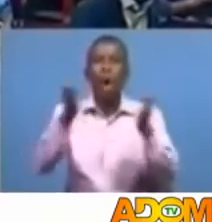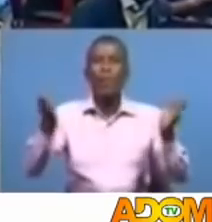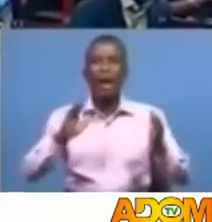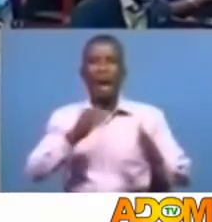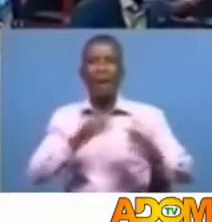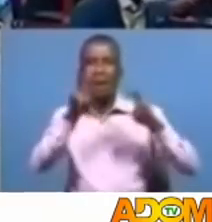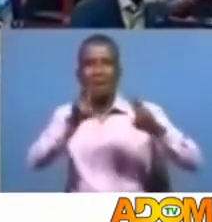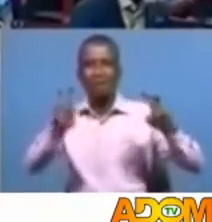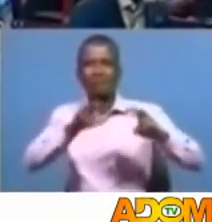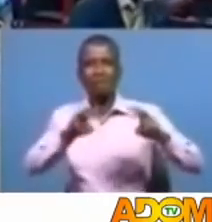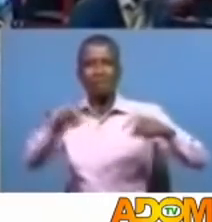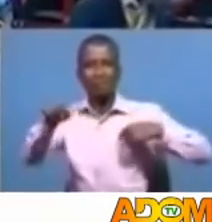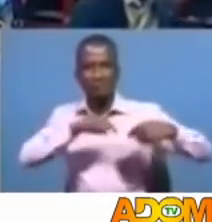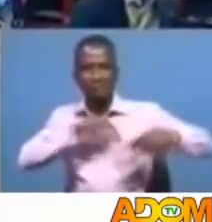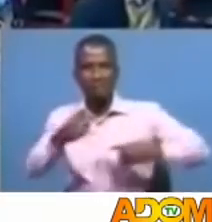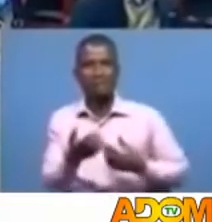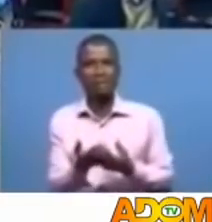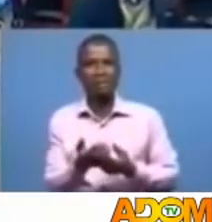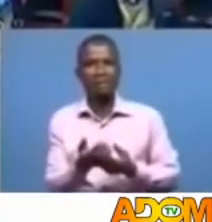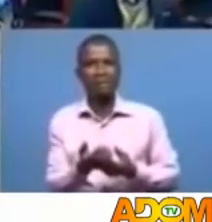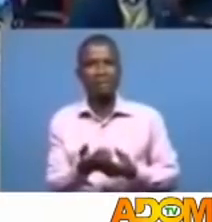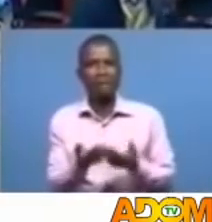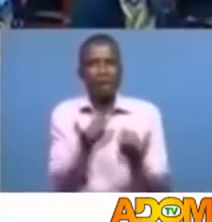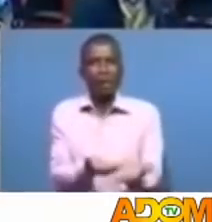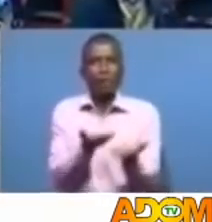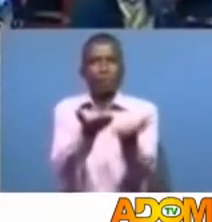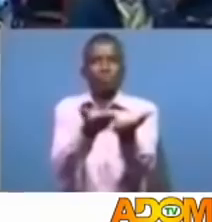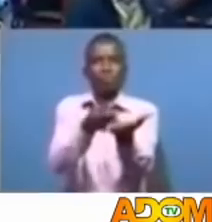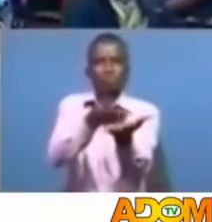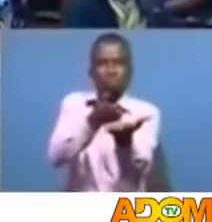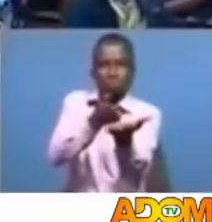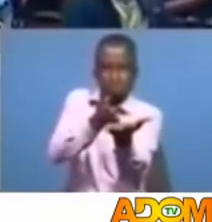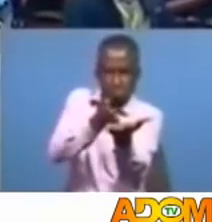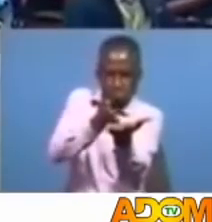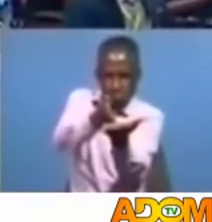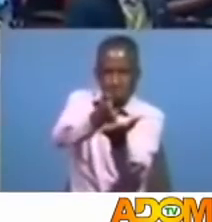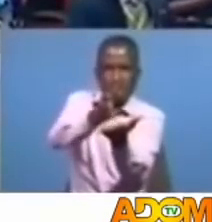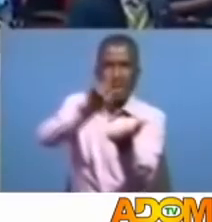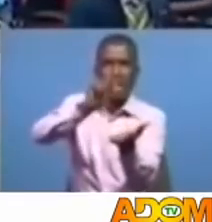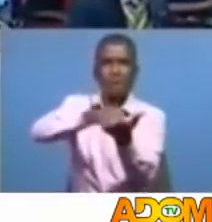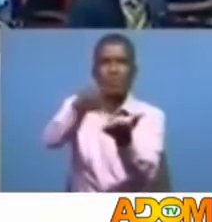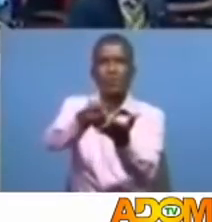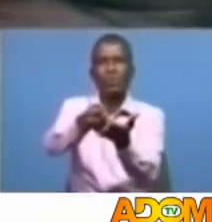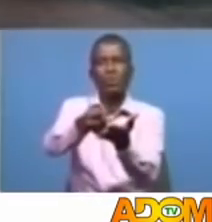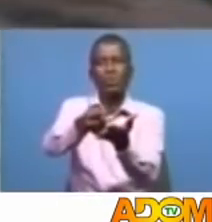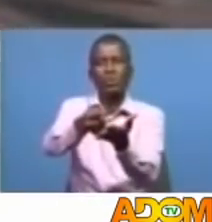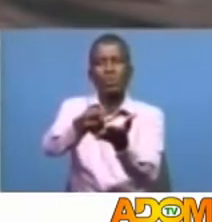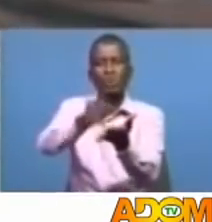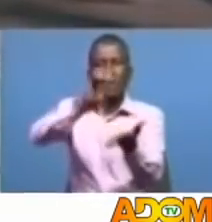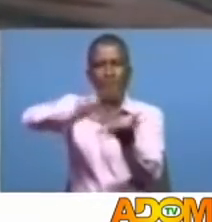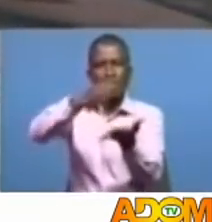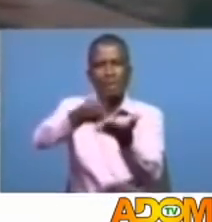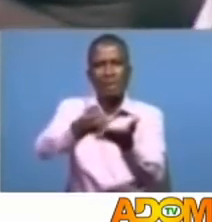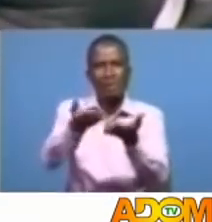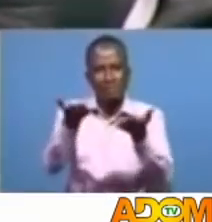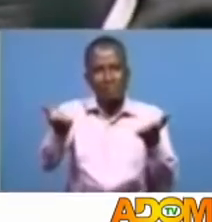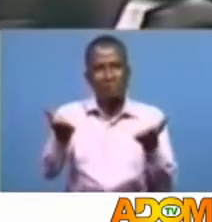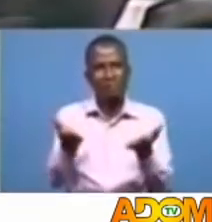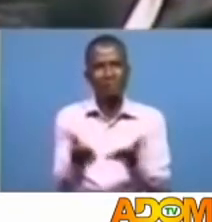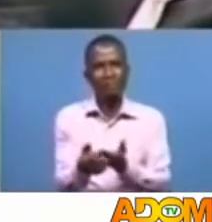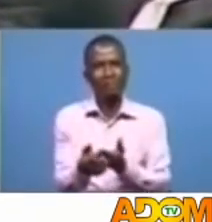the presentation of evidence. That's the nature of the application that is before you. So